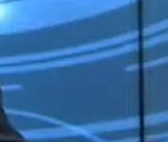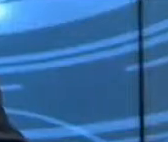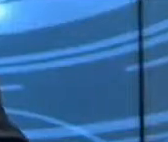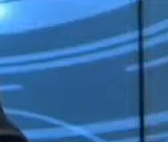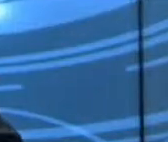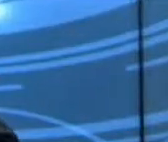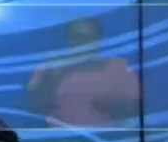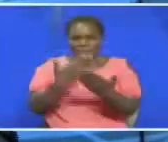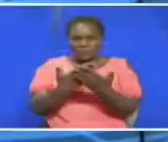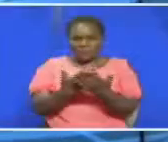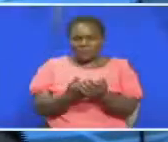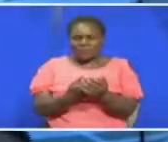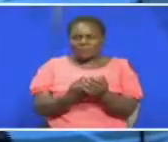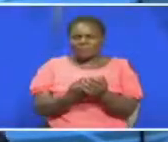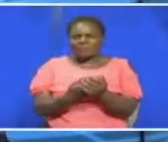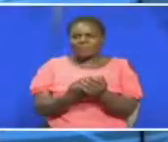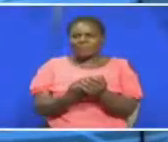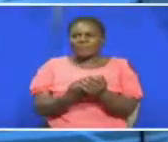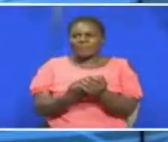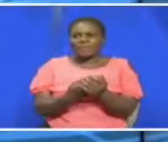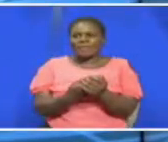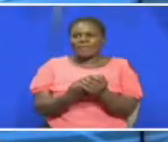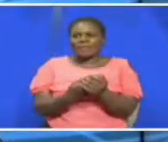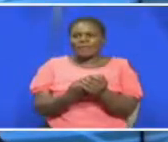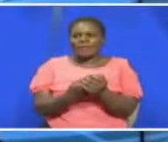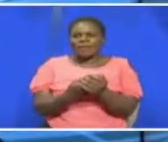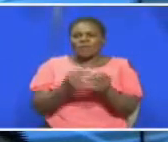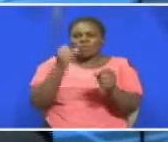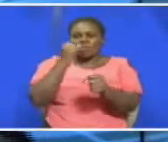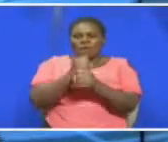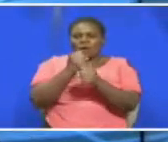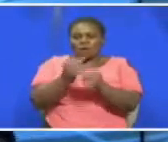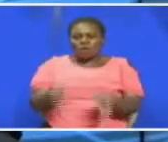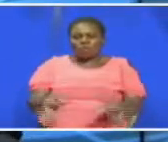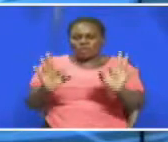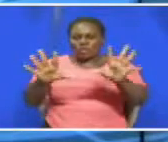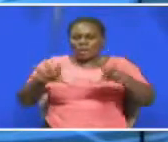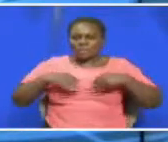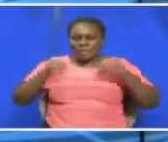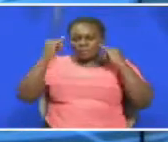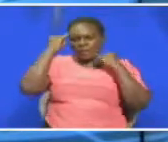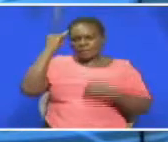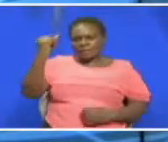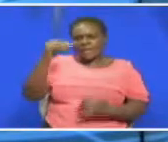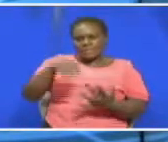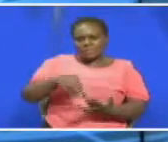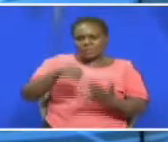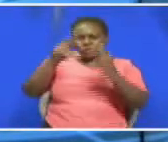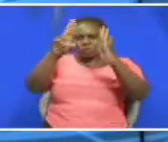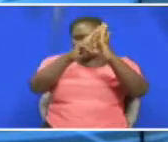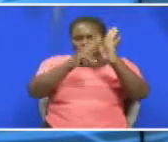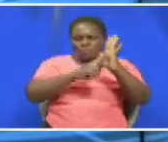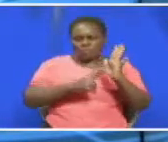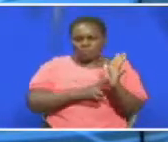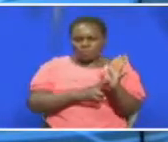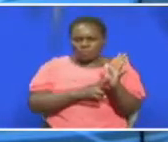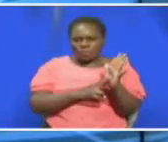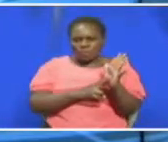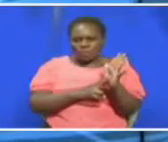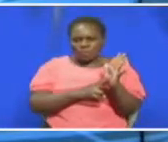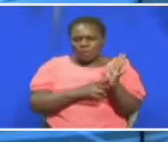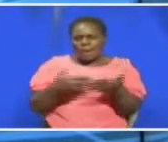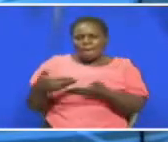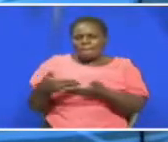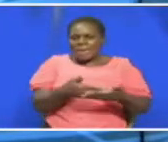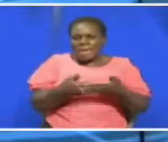Thanks, Moremi Mwangi. Now, some formal workplaces have embraced the idea of special rooms, otherwise known as